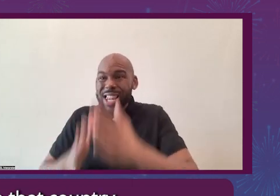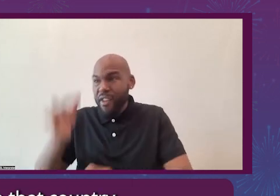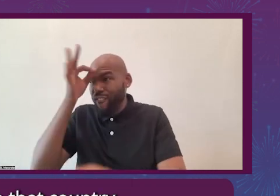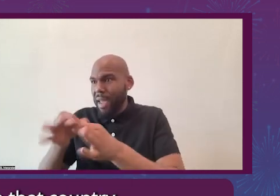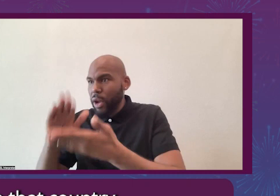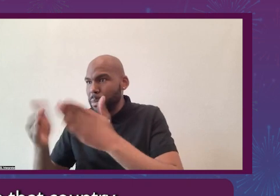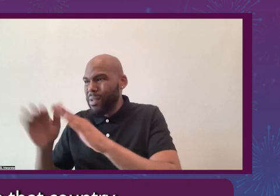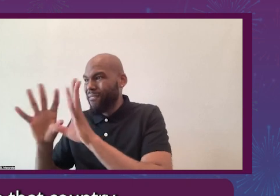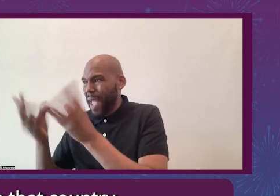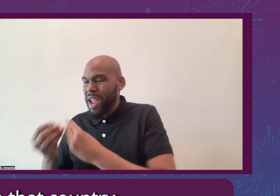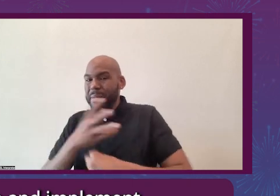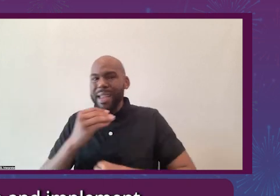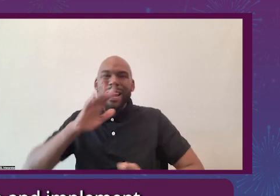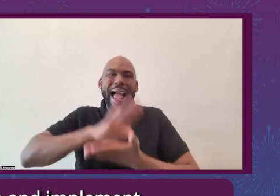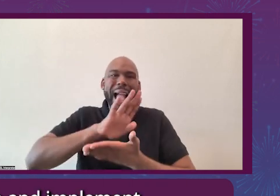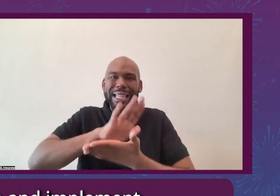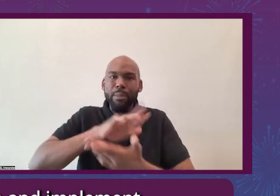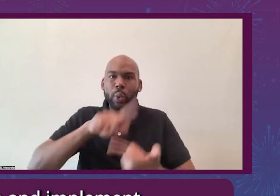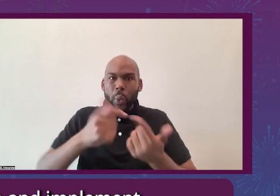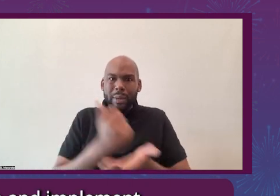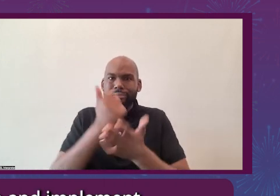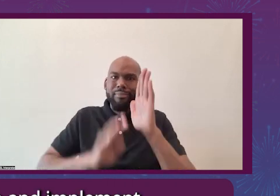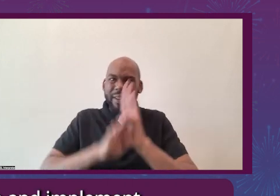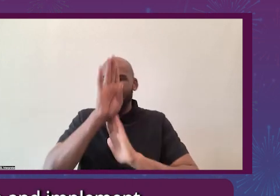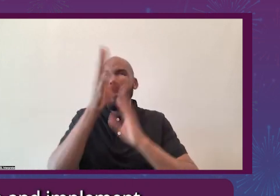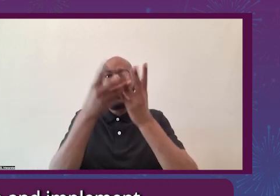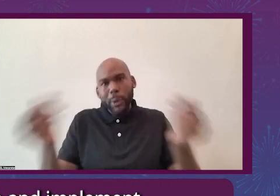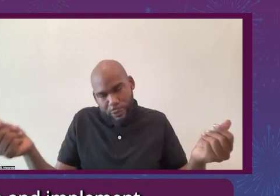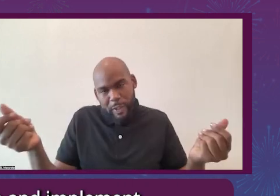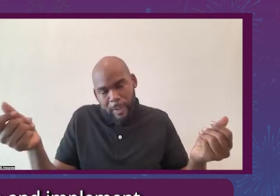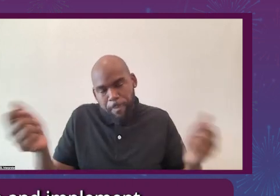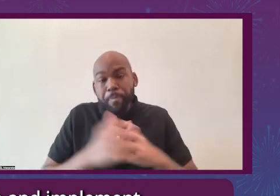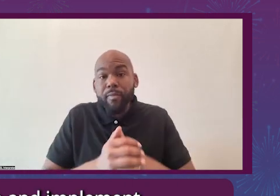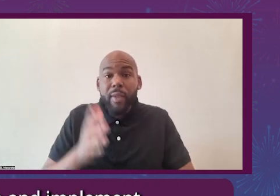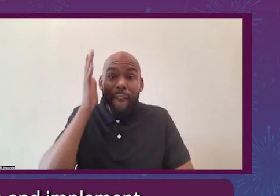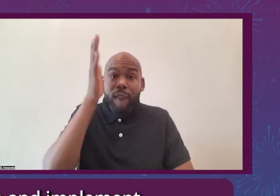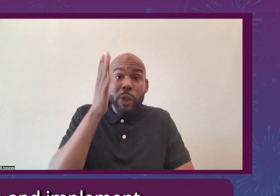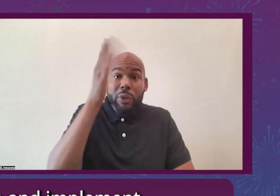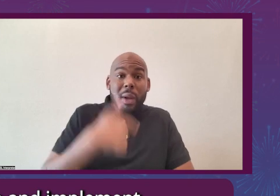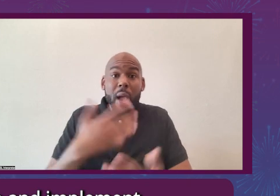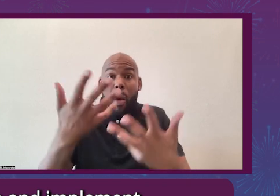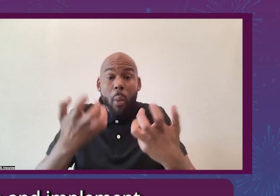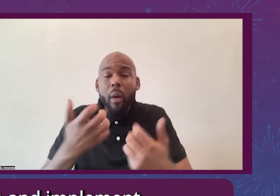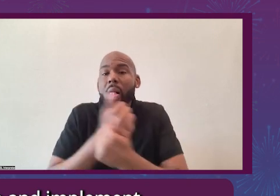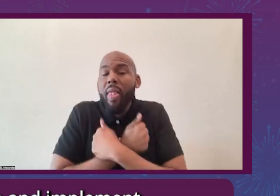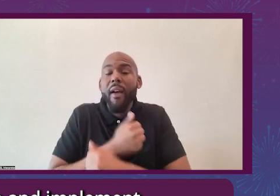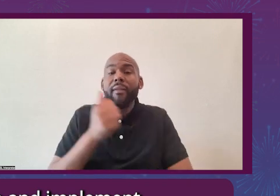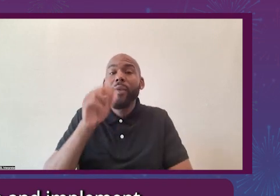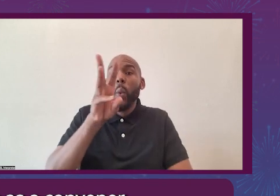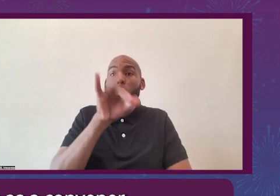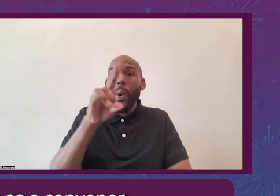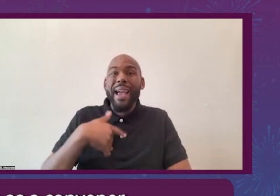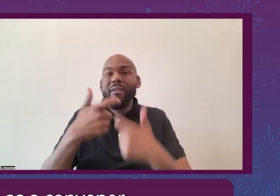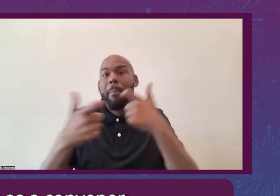and leaders, faith communities, families, and academia to develop and implement solutions. In the future, I'd love